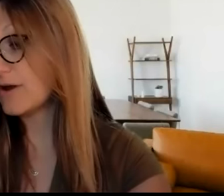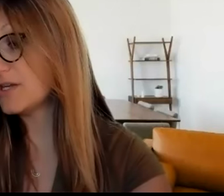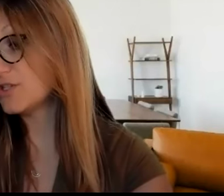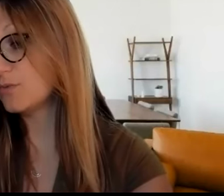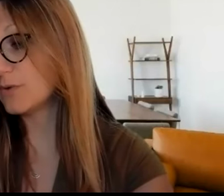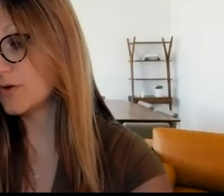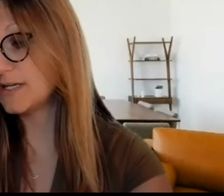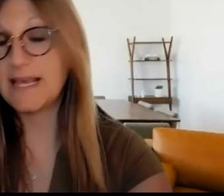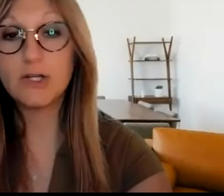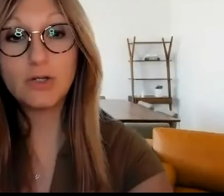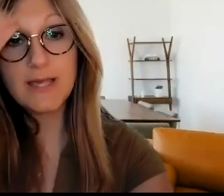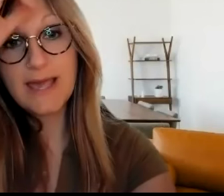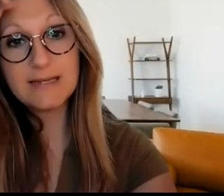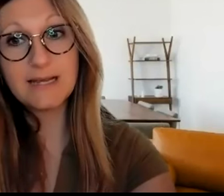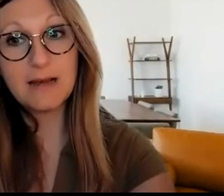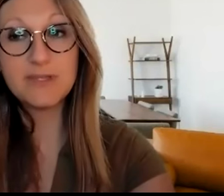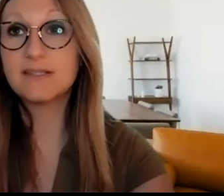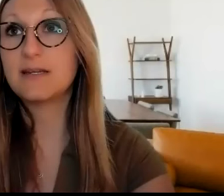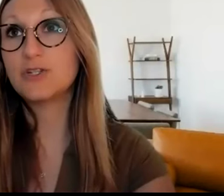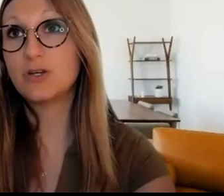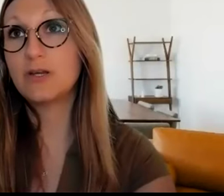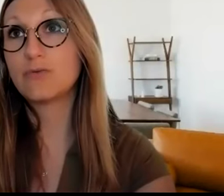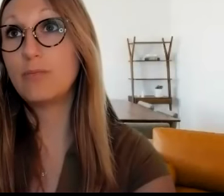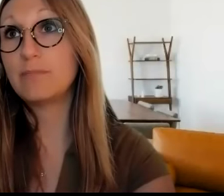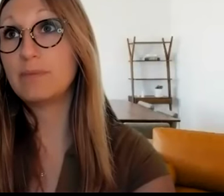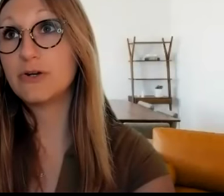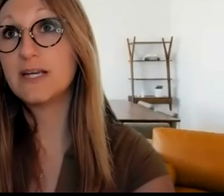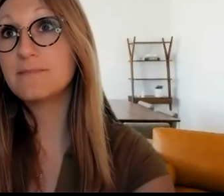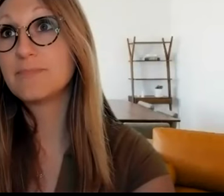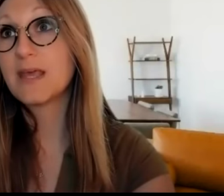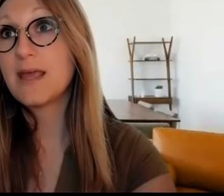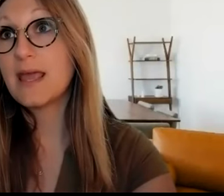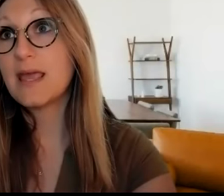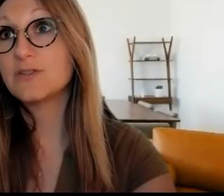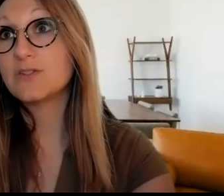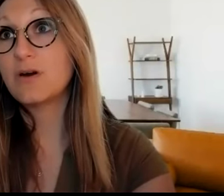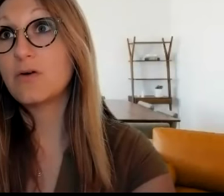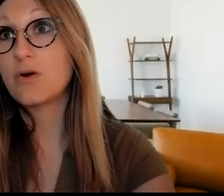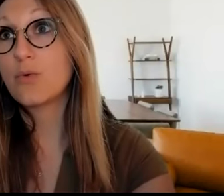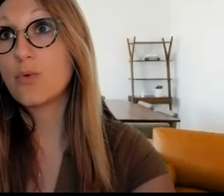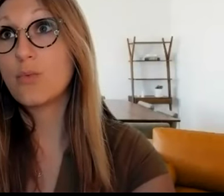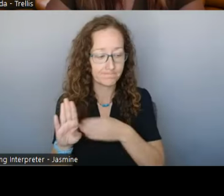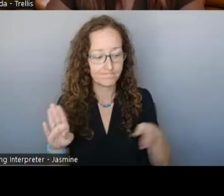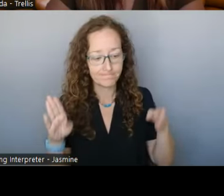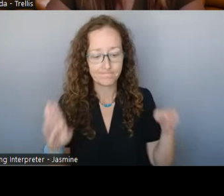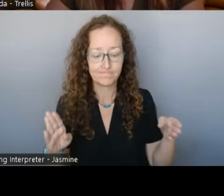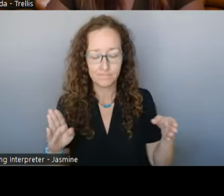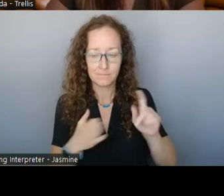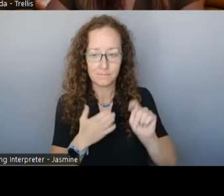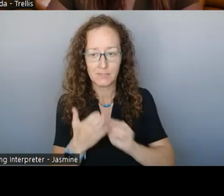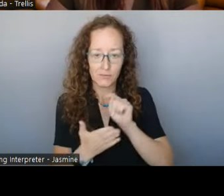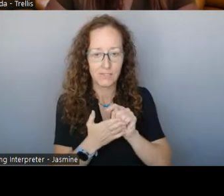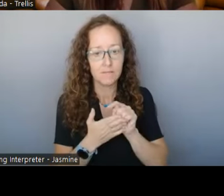All right, now I mentioned we were going to take a look at this initial enrollment period. And so we